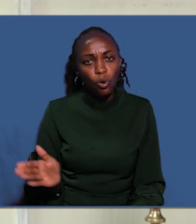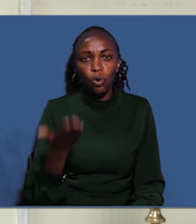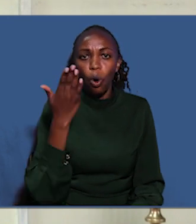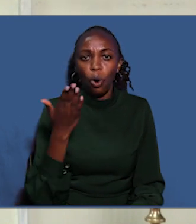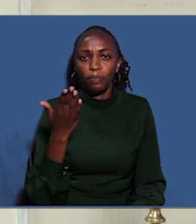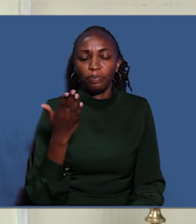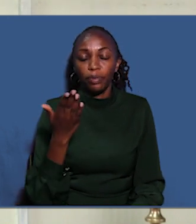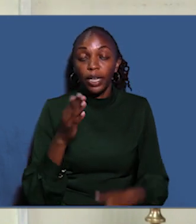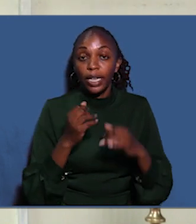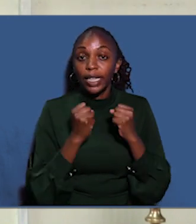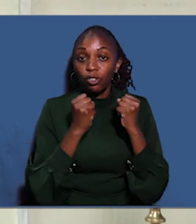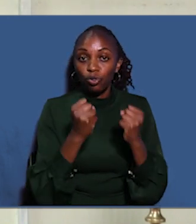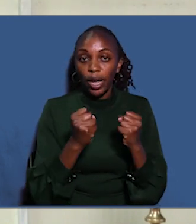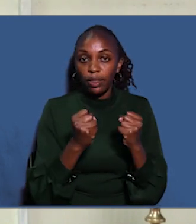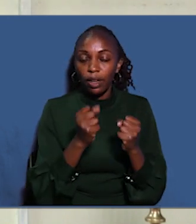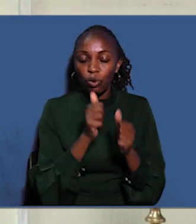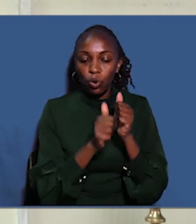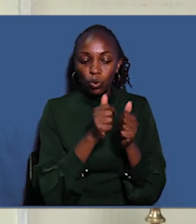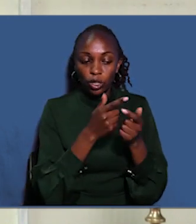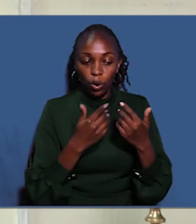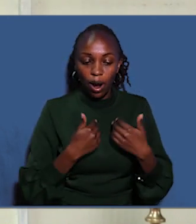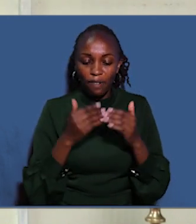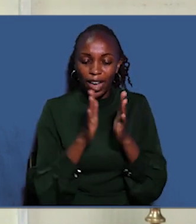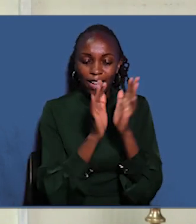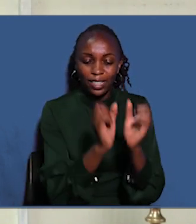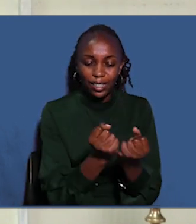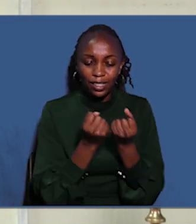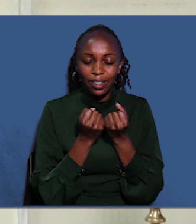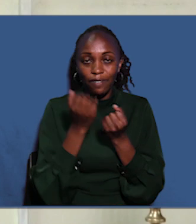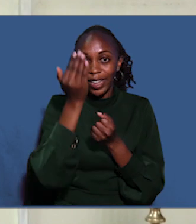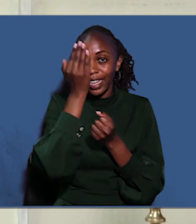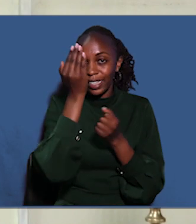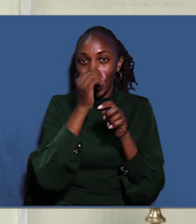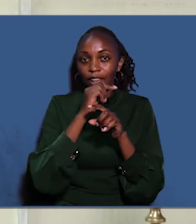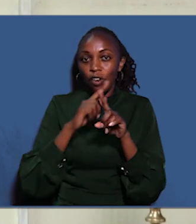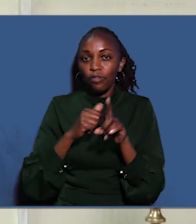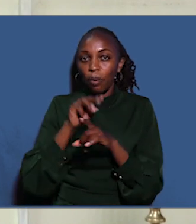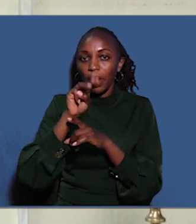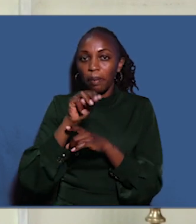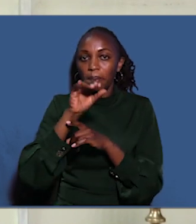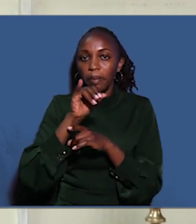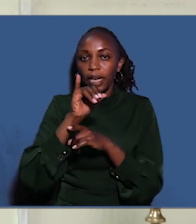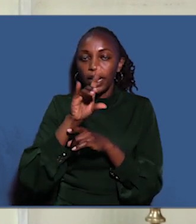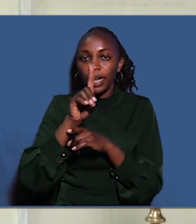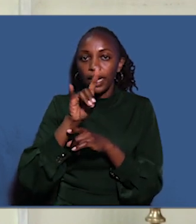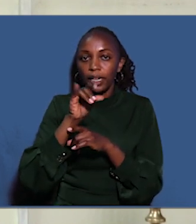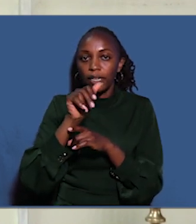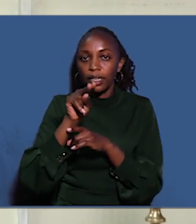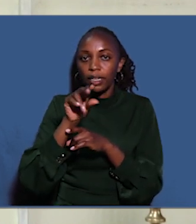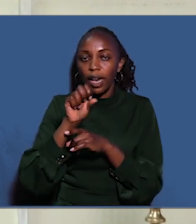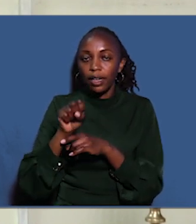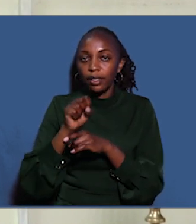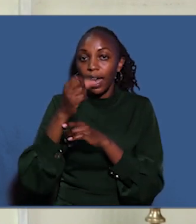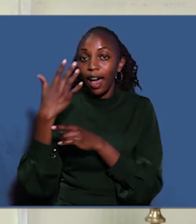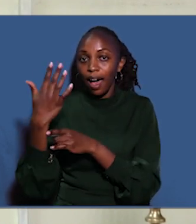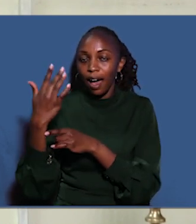in the strength you have and save Israel out of Midian's hand. I am